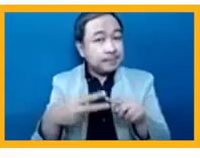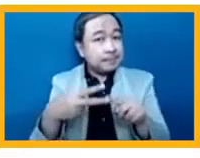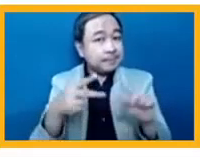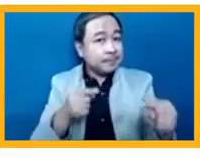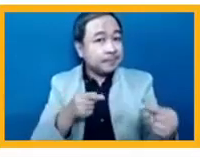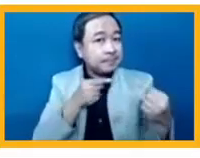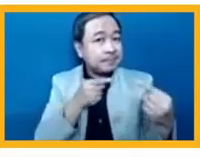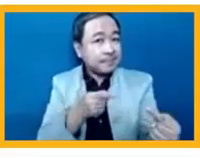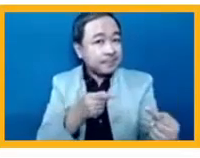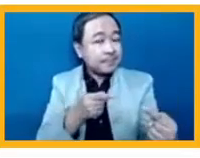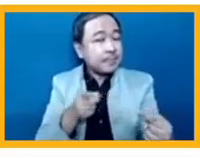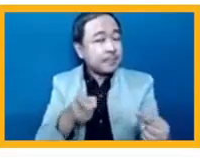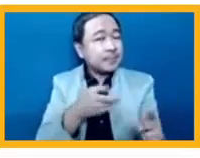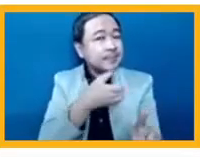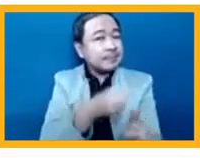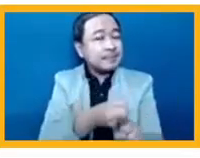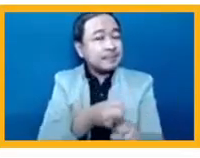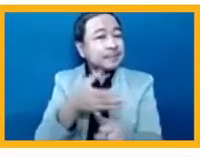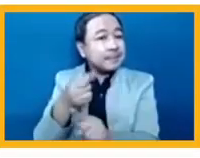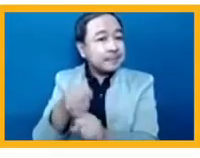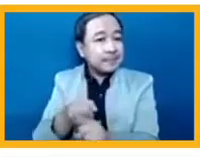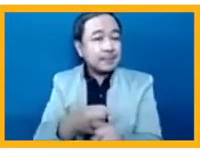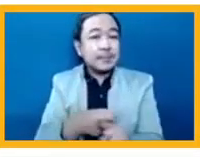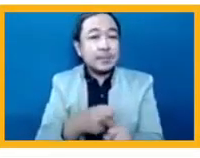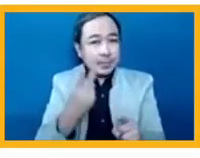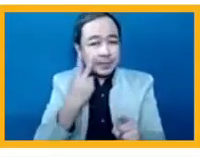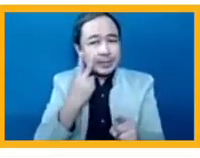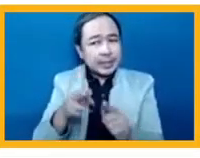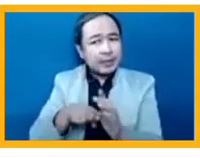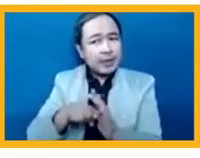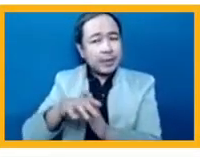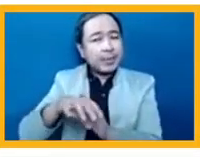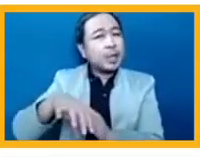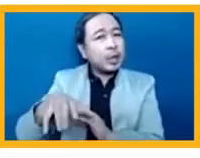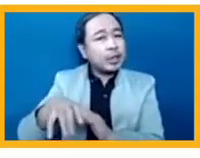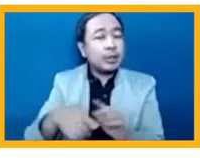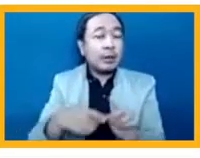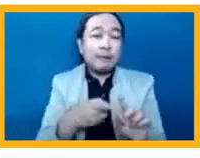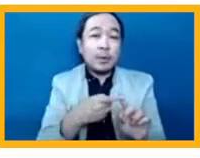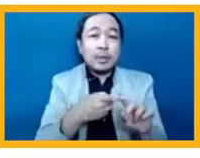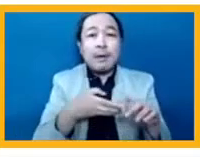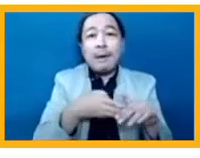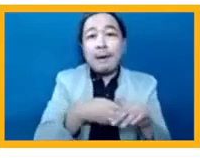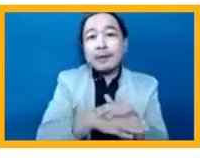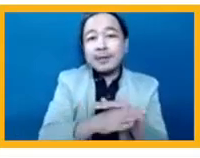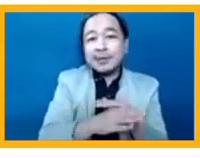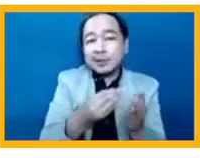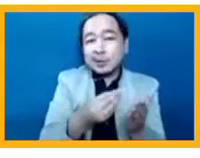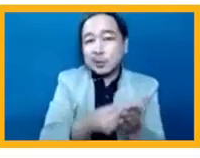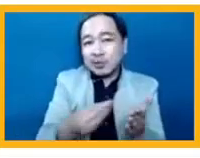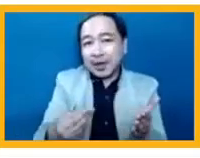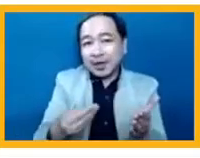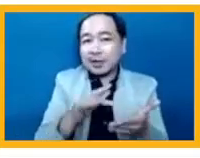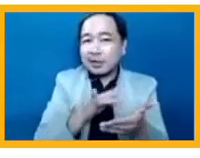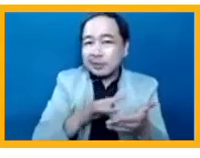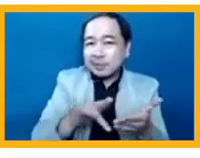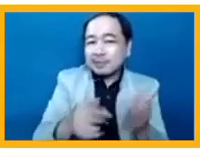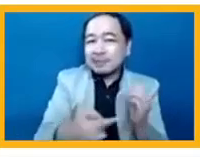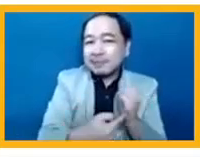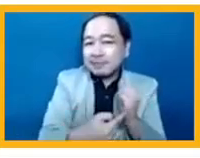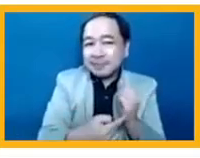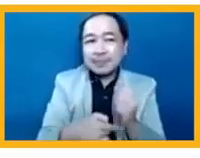sector, and particularly in the developing world: access to devices and lack of internet connectivity in remote and rural